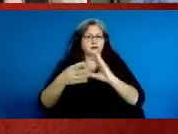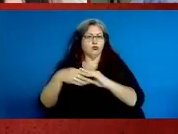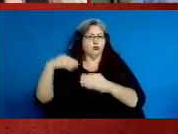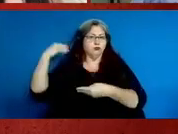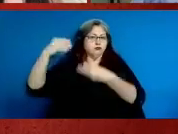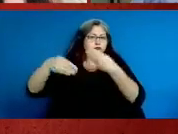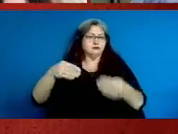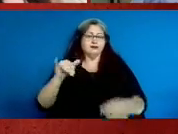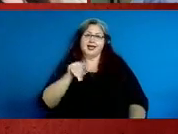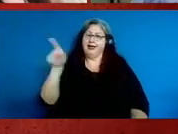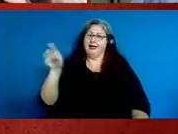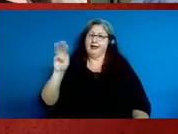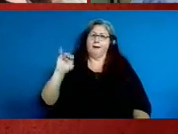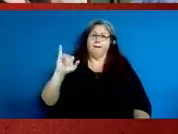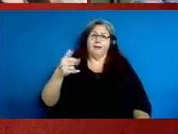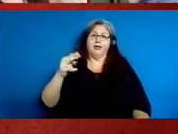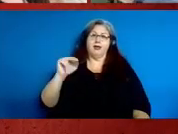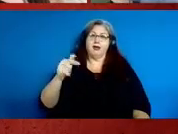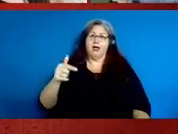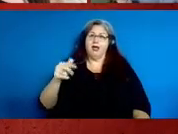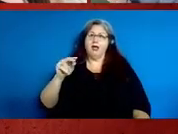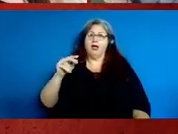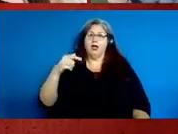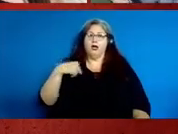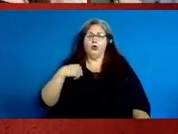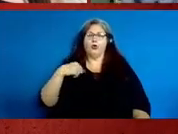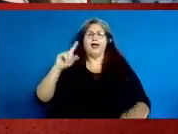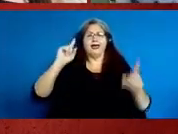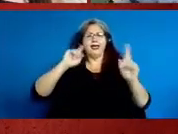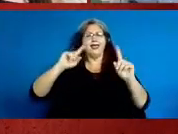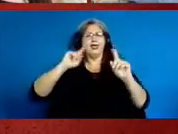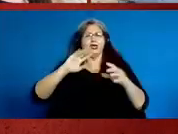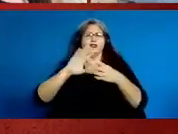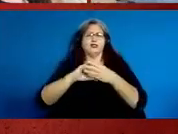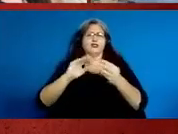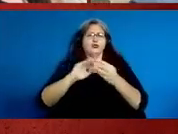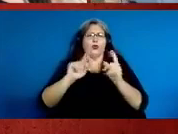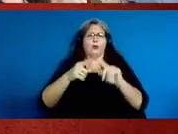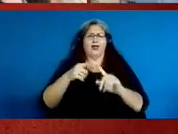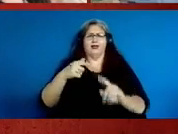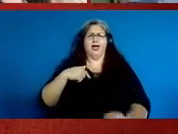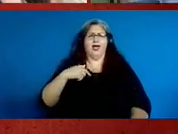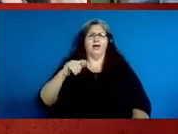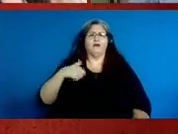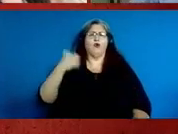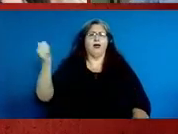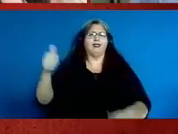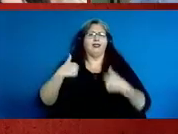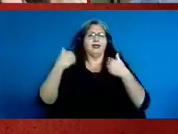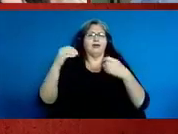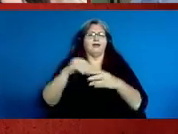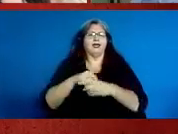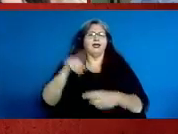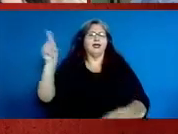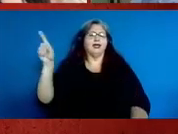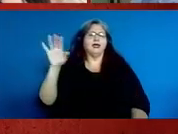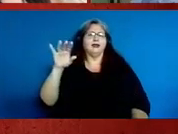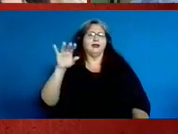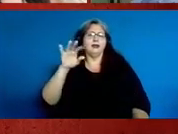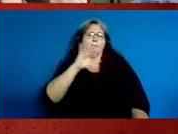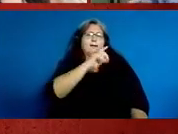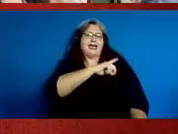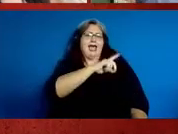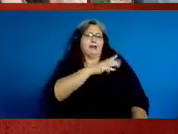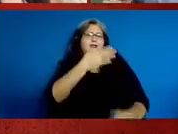Ming-Na, it's we heard these things way back when I was in Minneapolis. That's where I was born. My